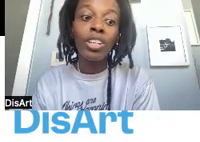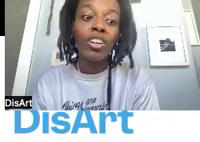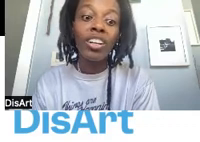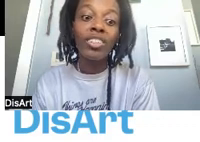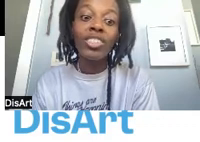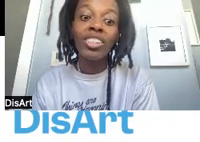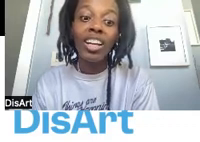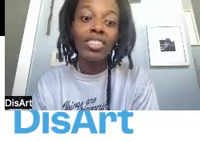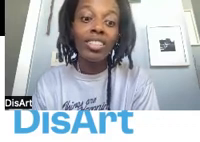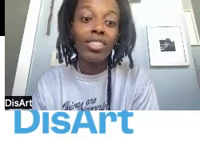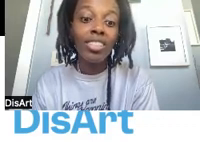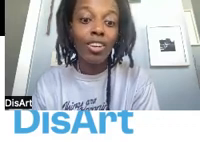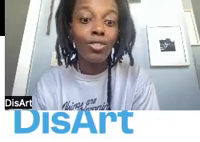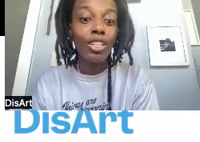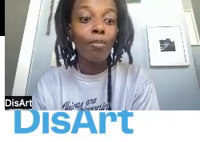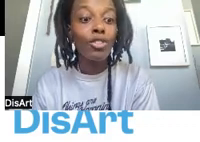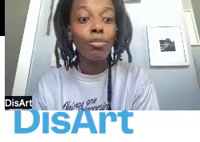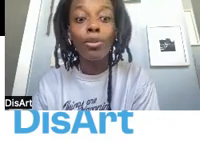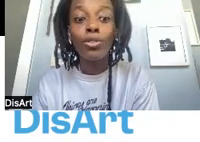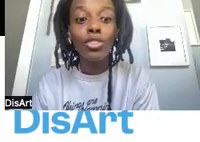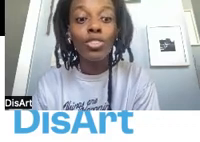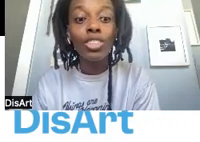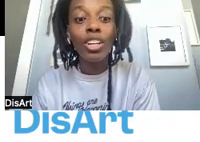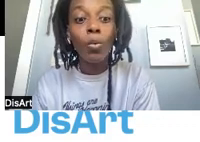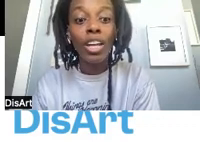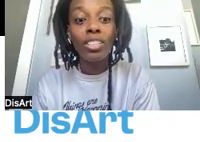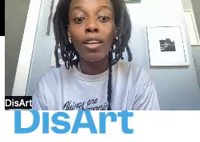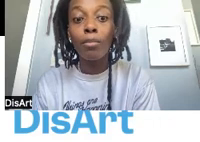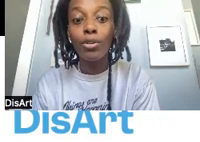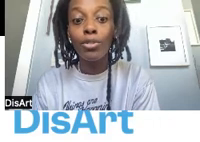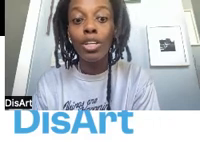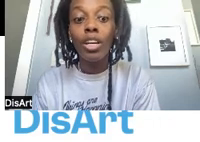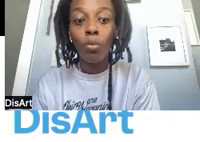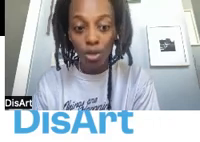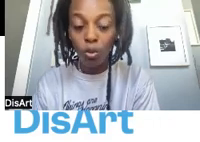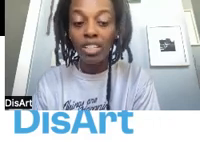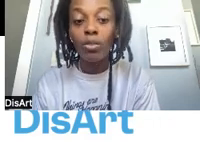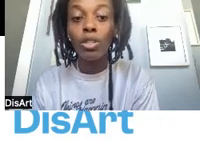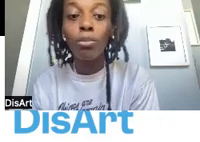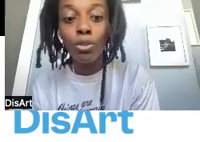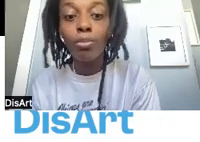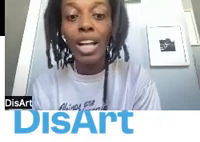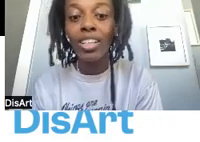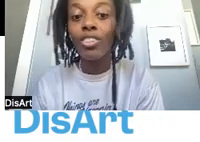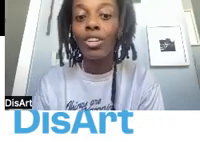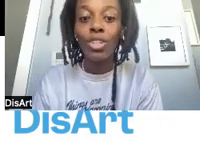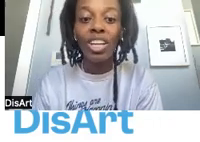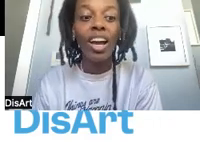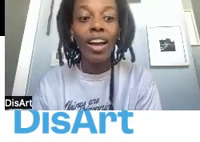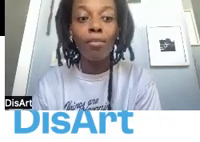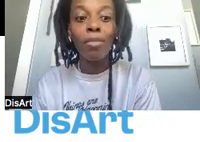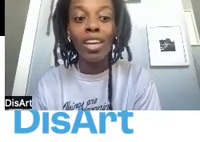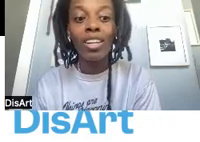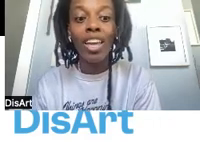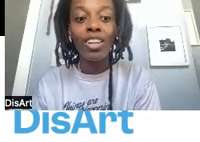photo is wearing dark colored sunglasses. They are holding up multiple posters that are white and bold, white with bold black lettering